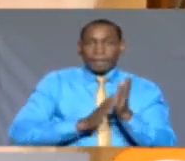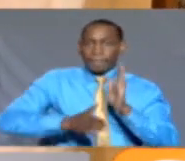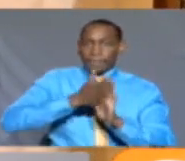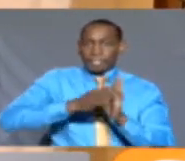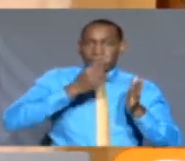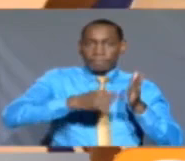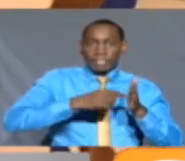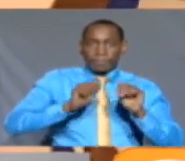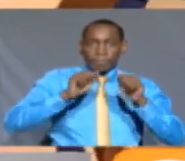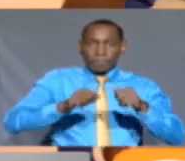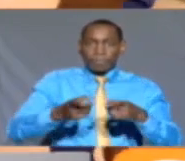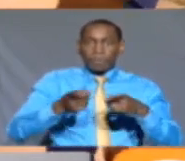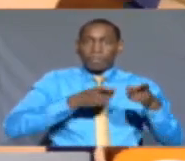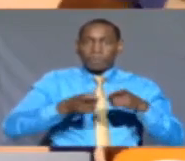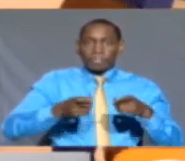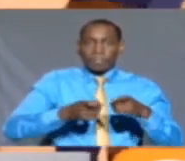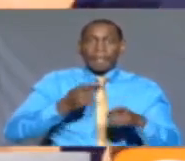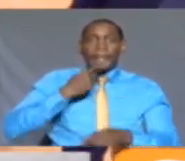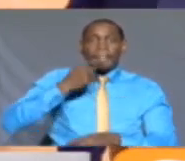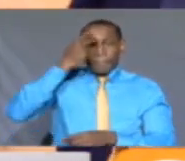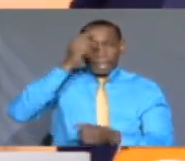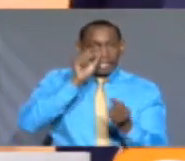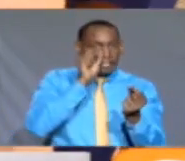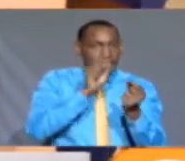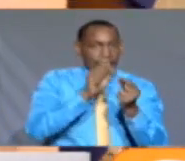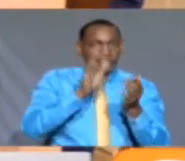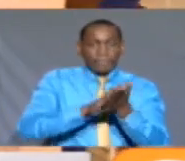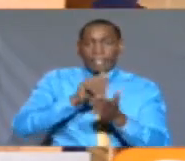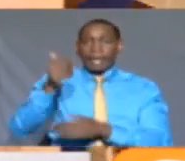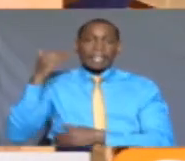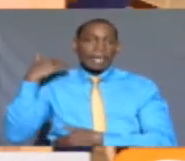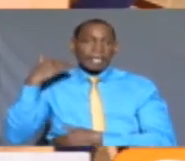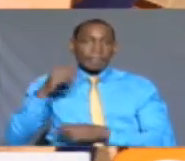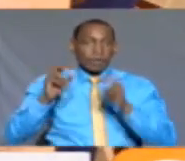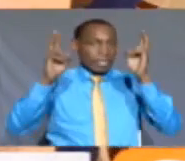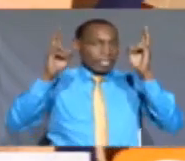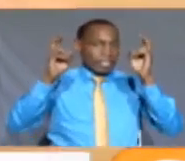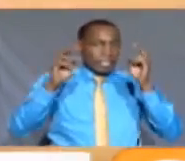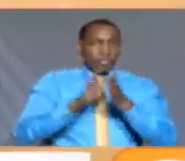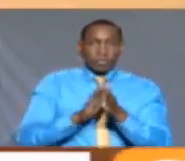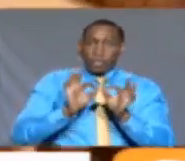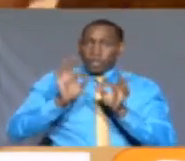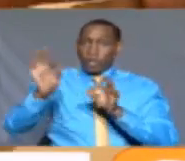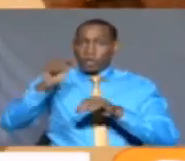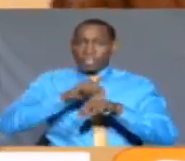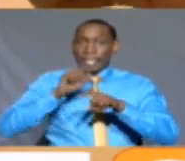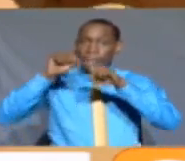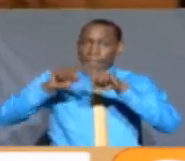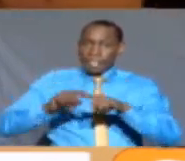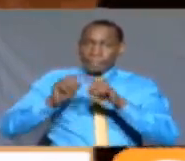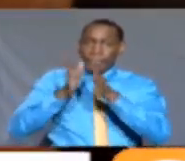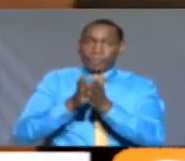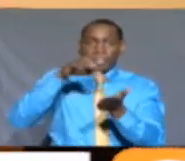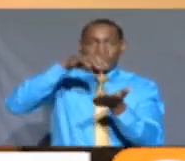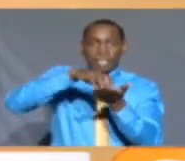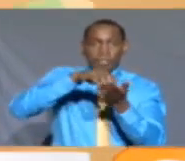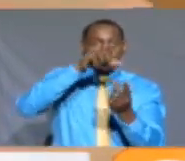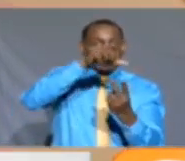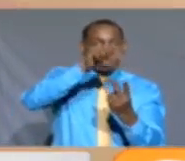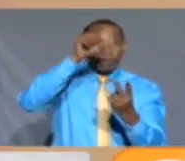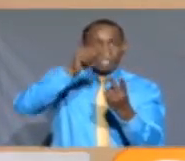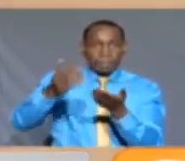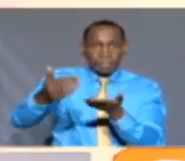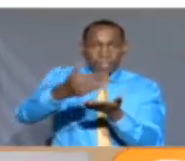the fastest the machine can handle is a paternity test, while other criminal matters take longer depending on the status